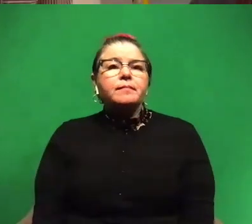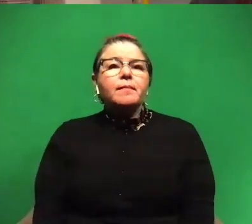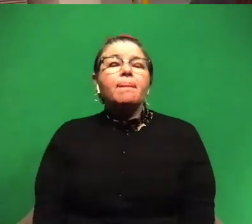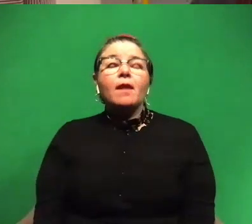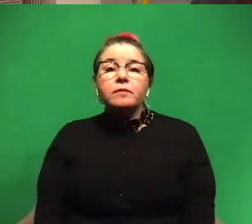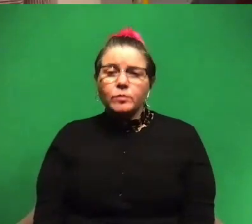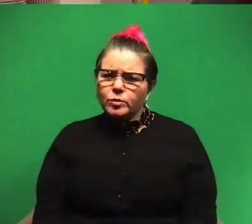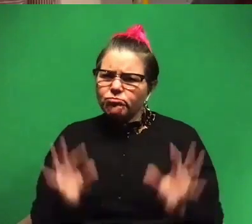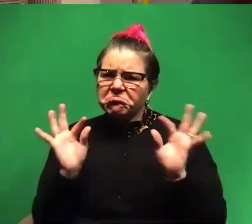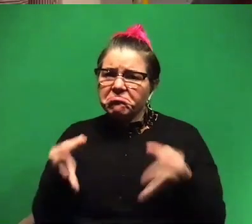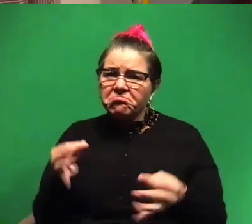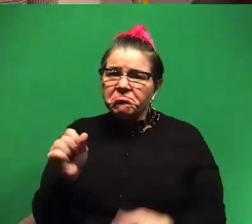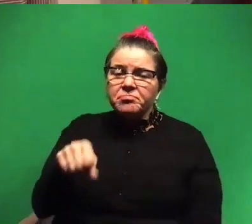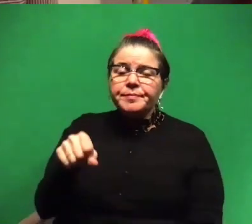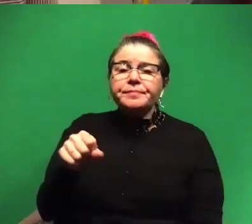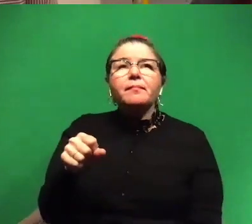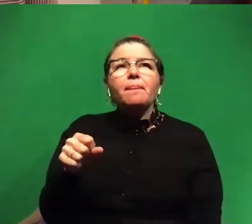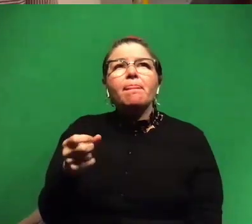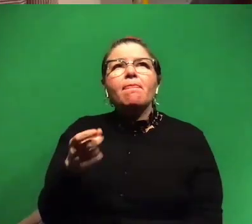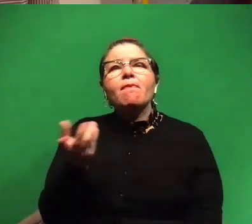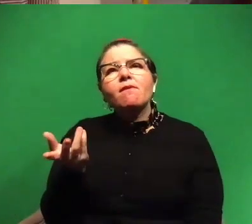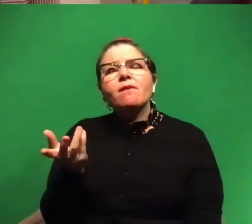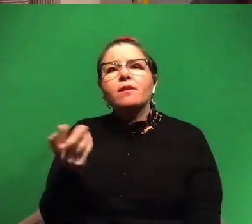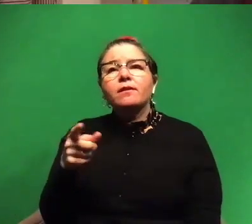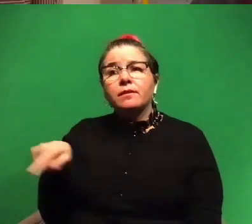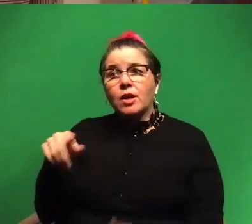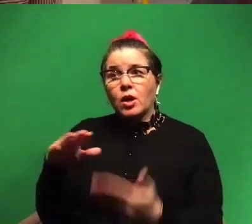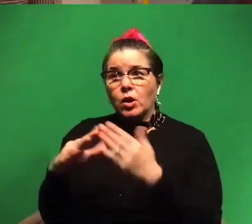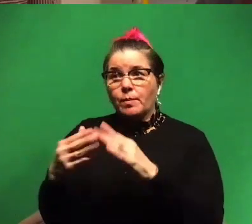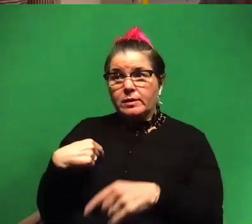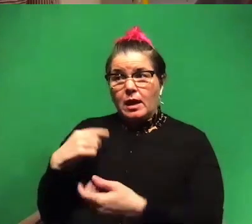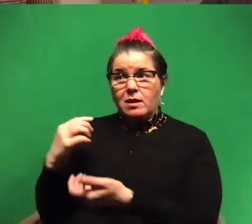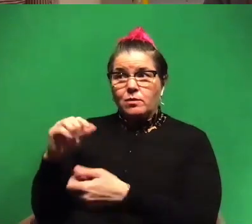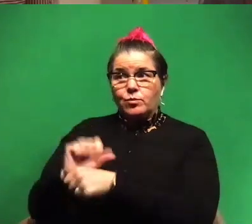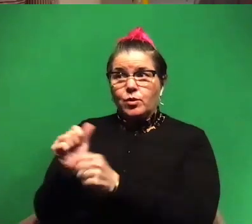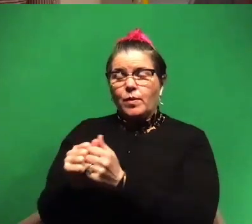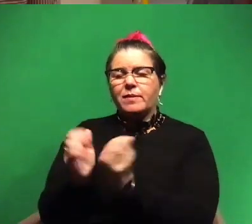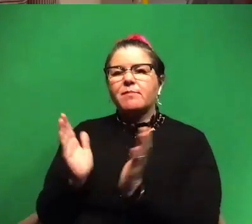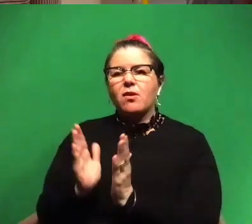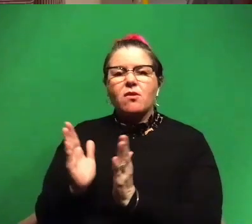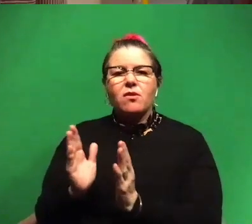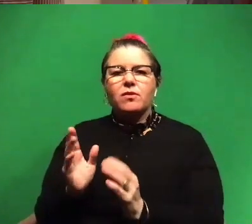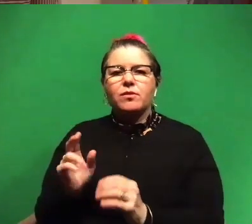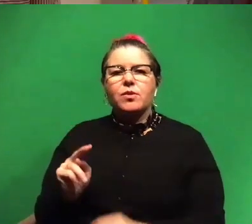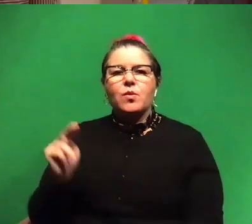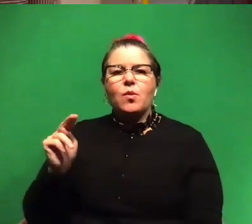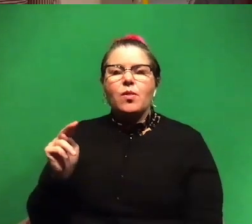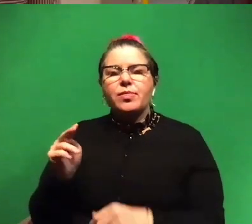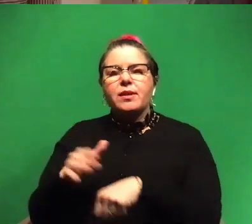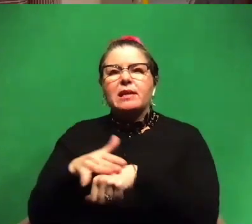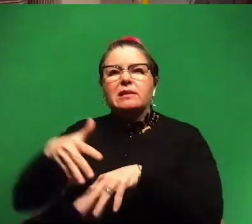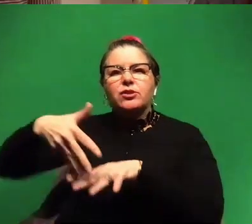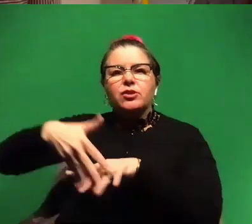Yeah, definitely. I mean, the communities that I work with are mostly small, mostly Indigenous